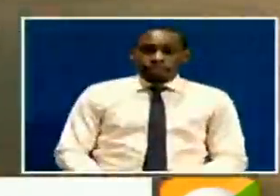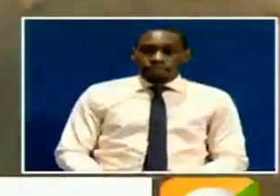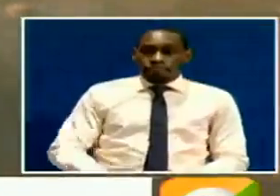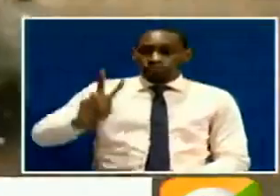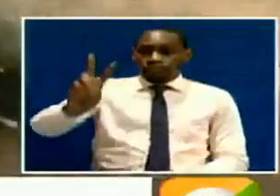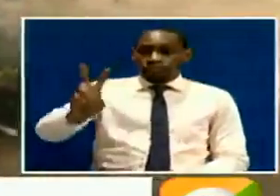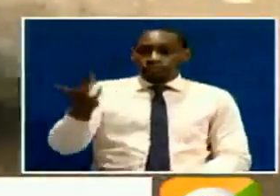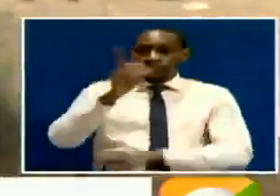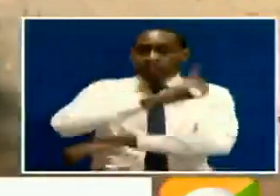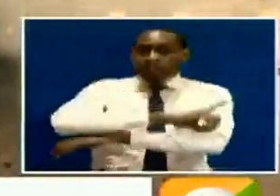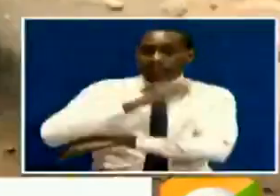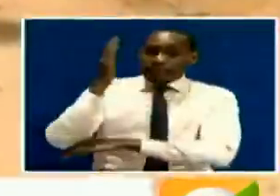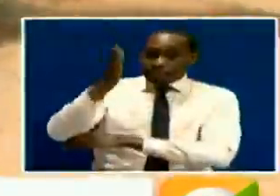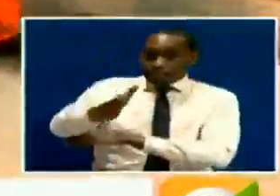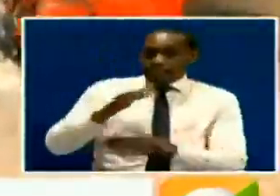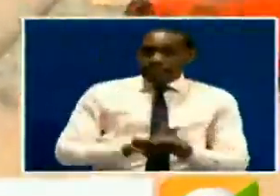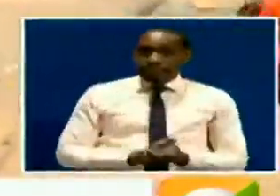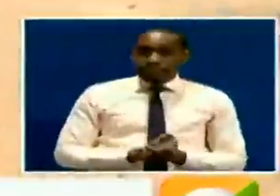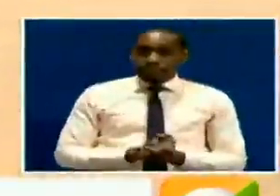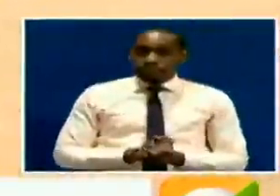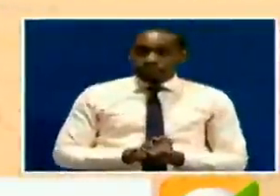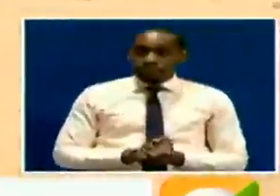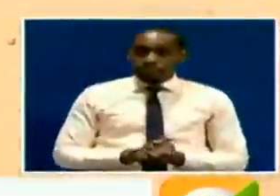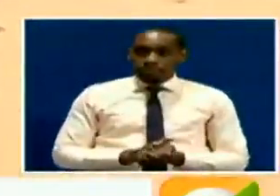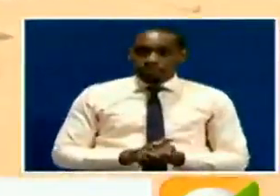For the second day in a row,